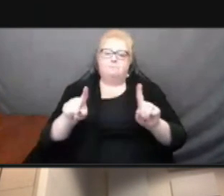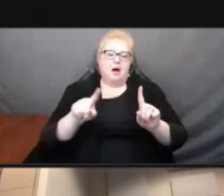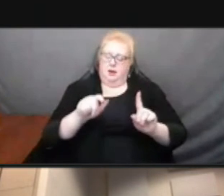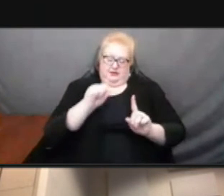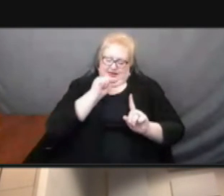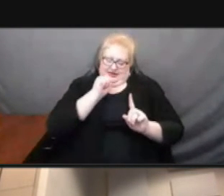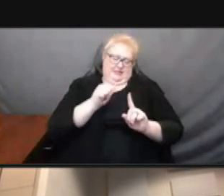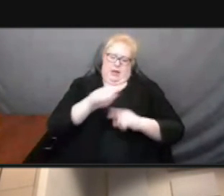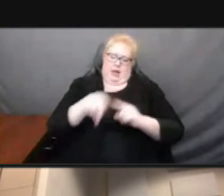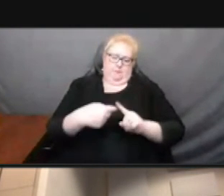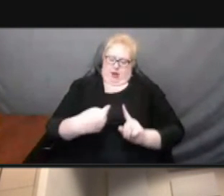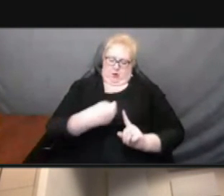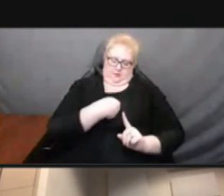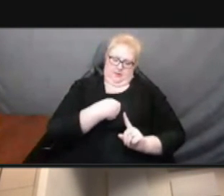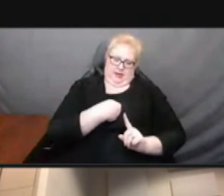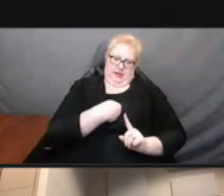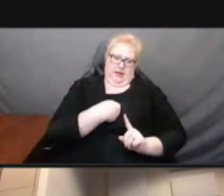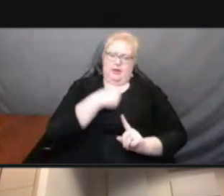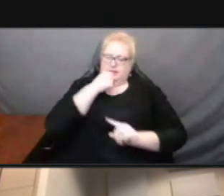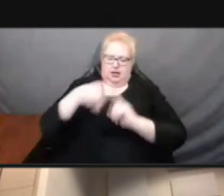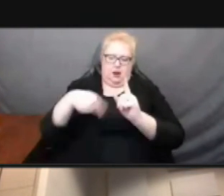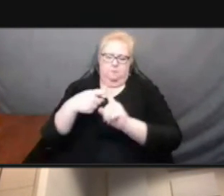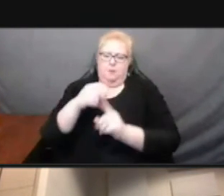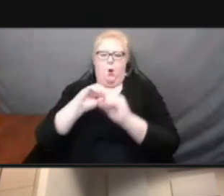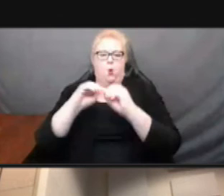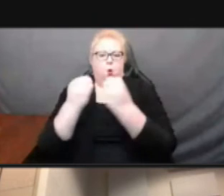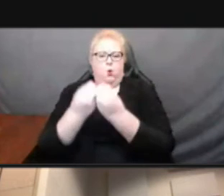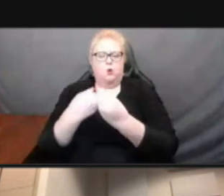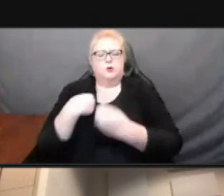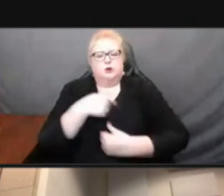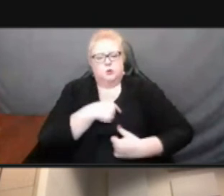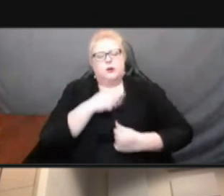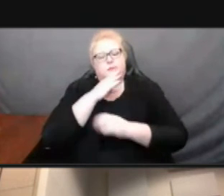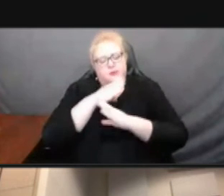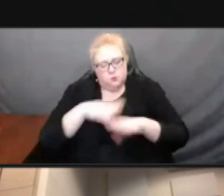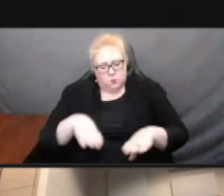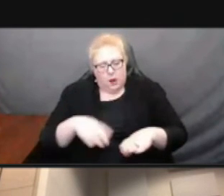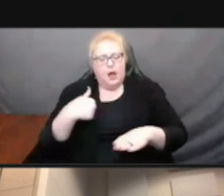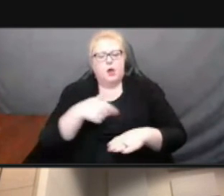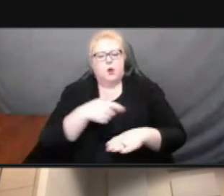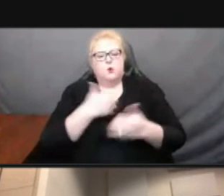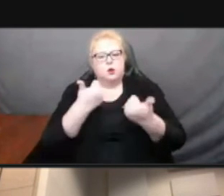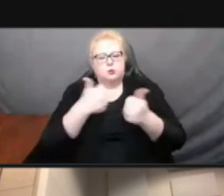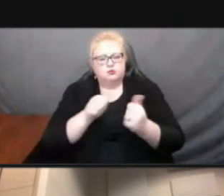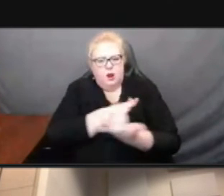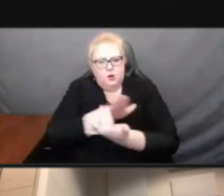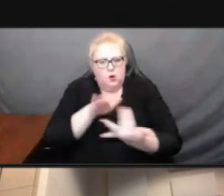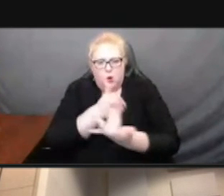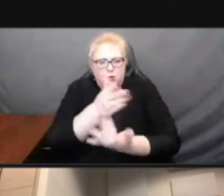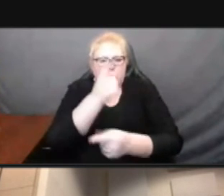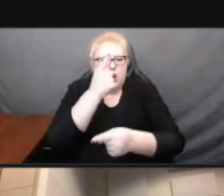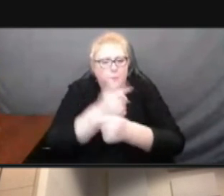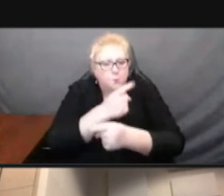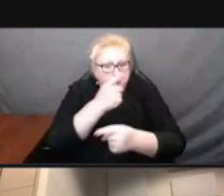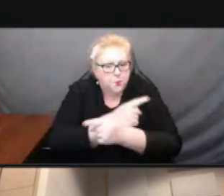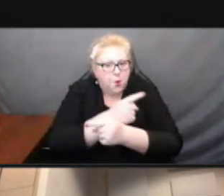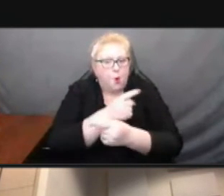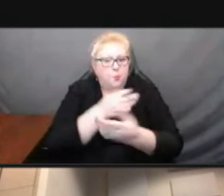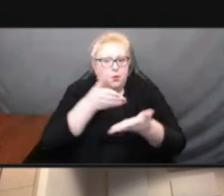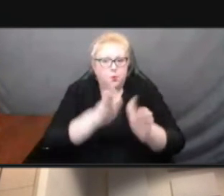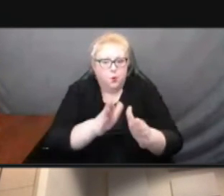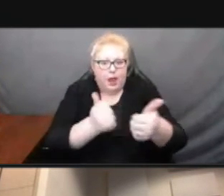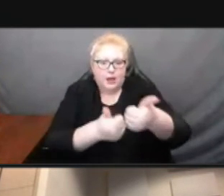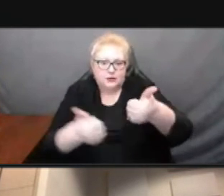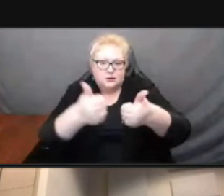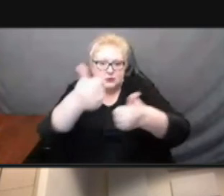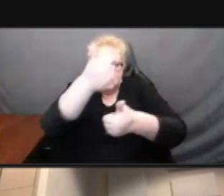We've stayed relatively quiet, trying to get these things resolved and through the proper channels, whether it be HR. Some members have taken things